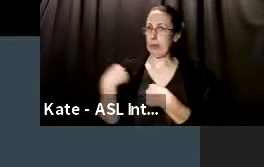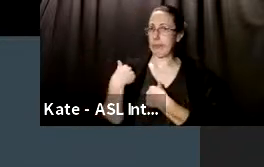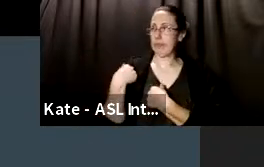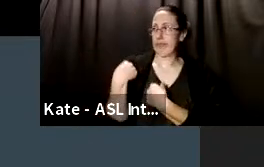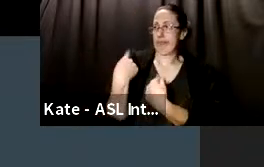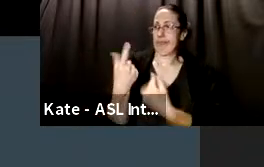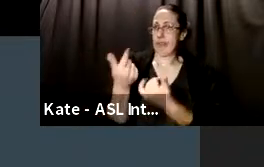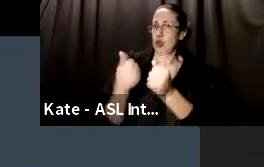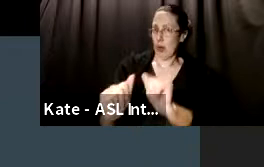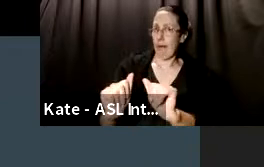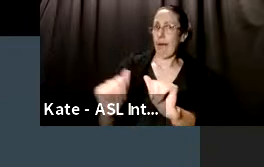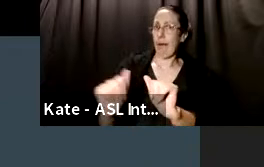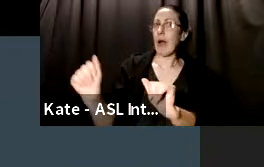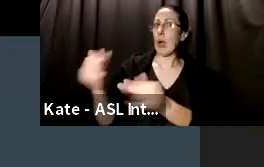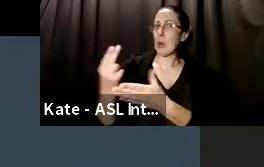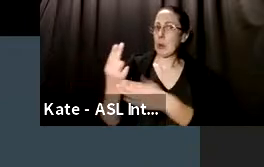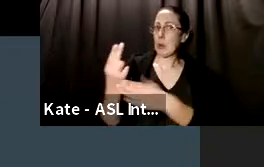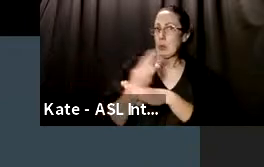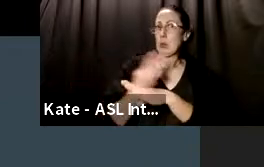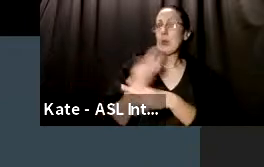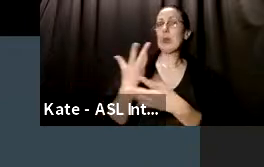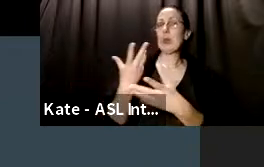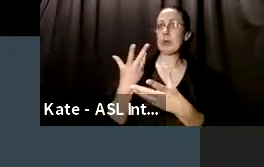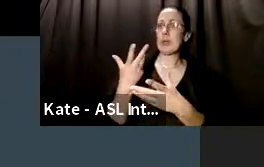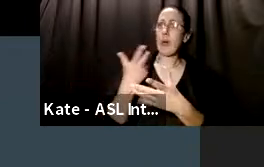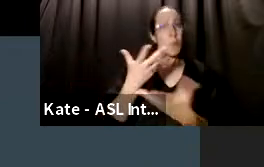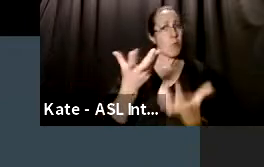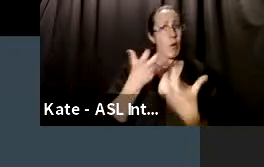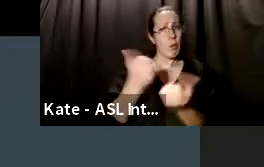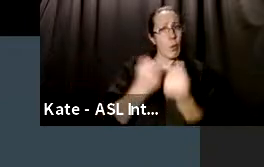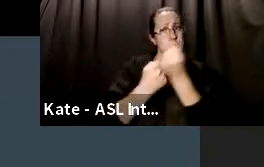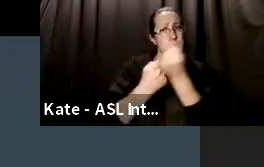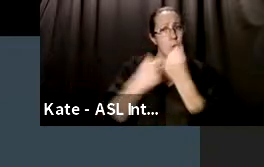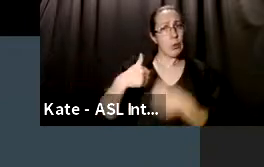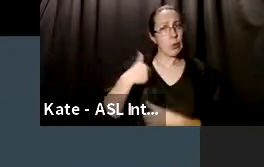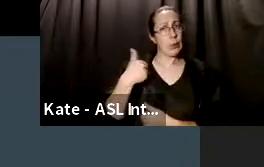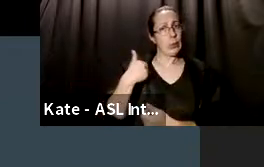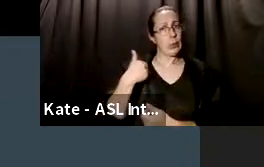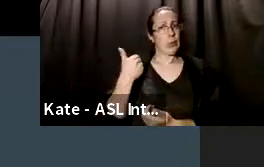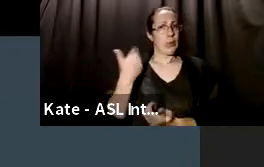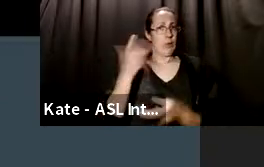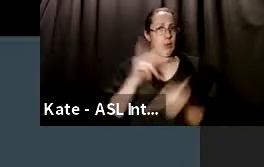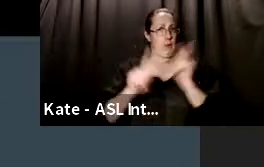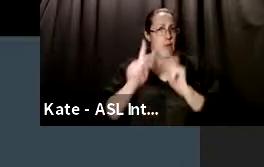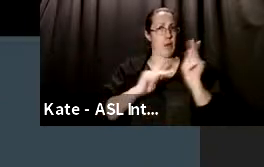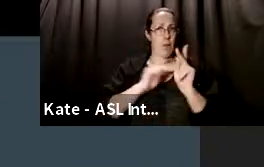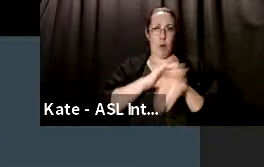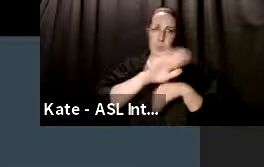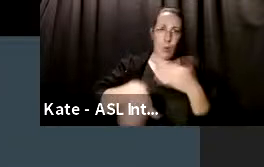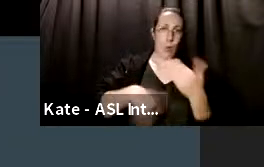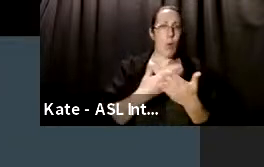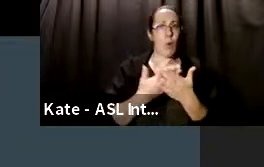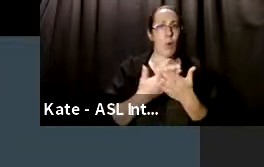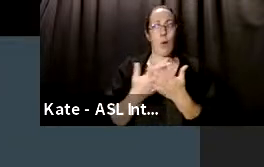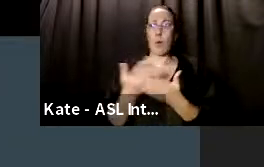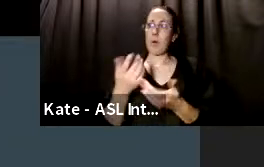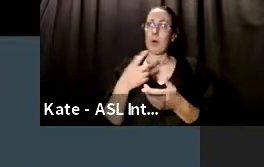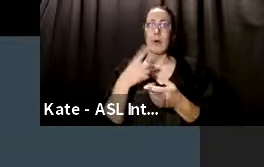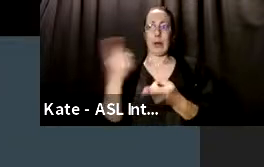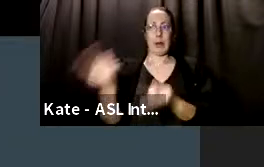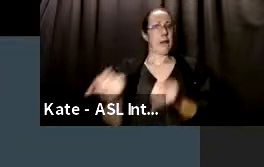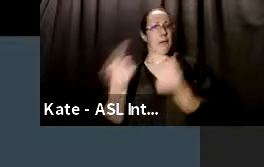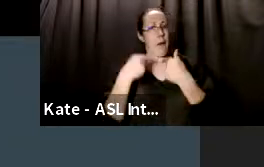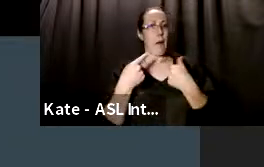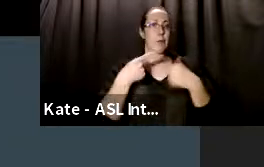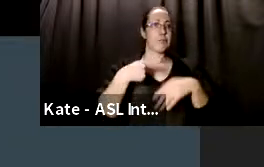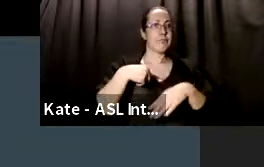verbs that we've already been trying to use to just really be supporting our youth as just holistic people that they come to the table as when they are trying to be leaders